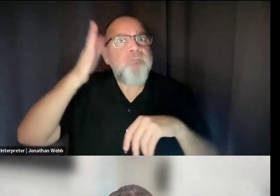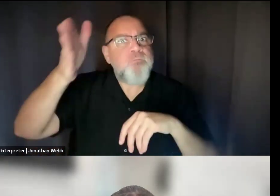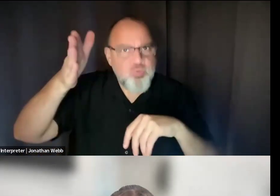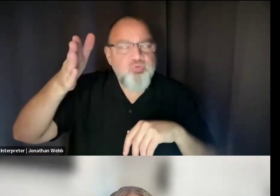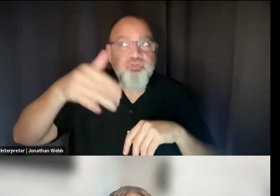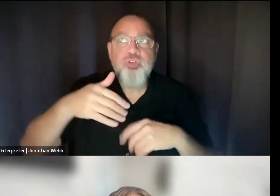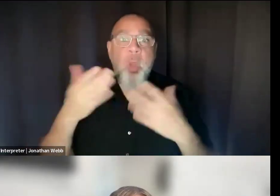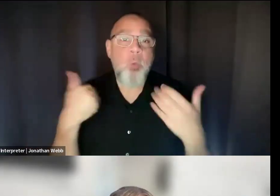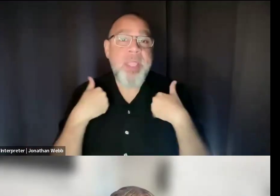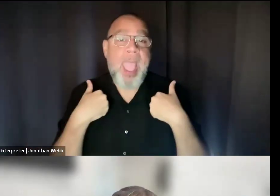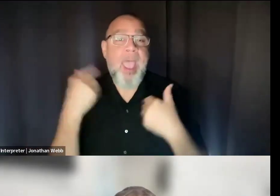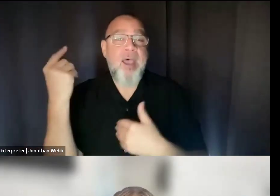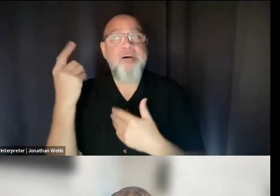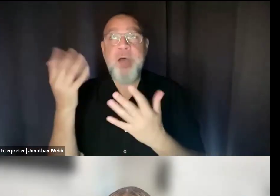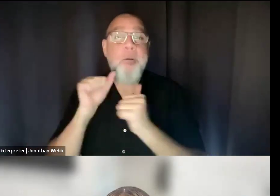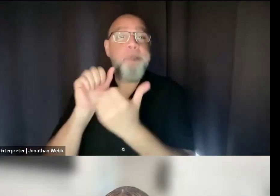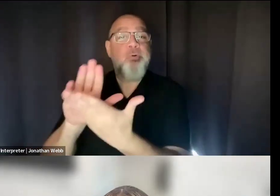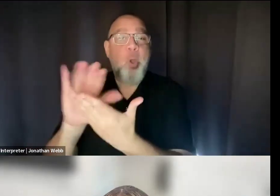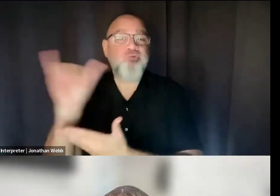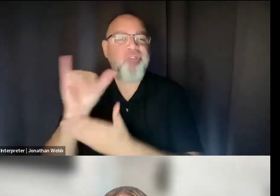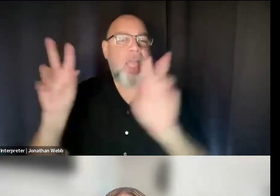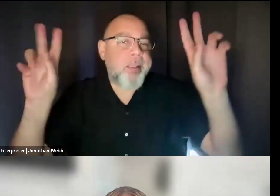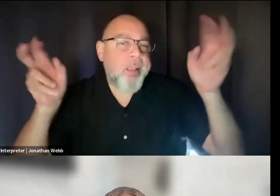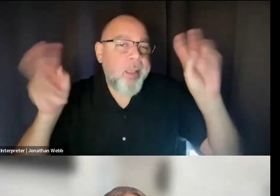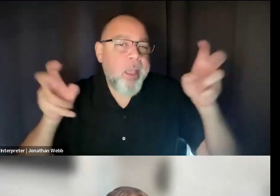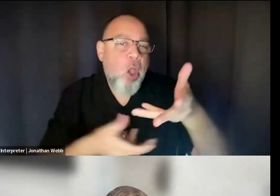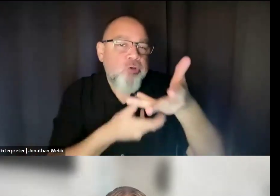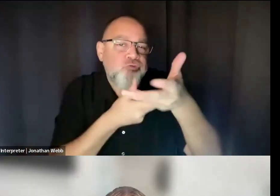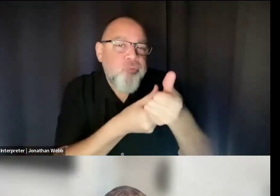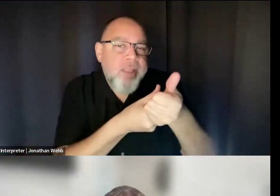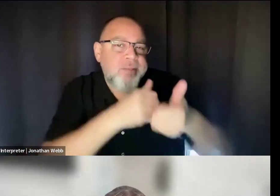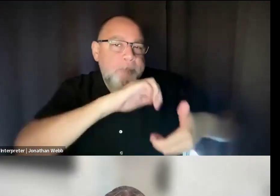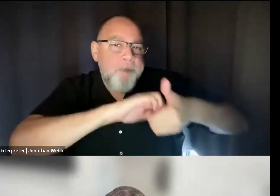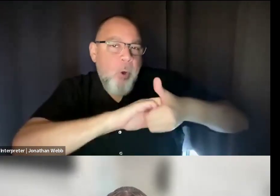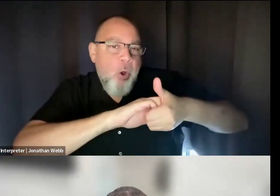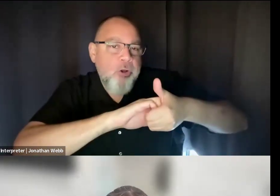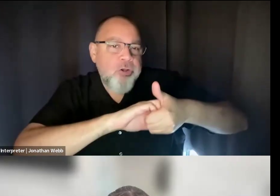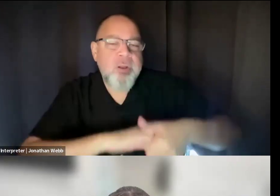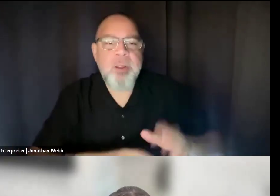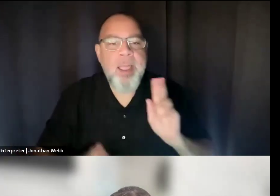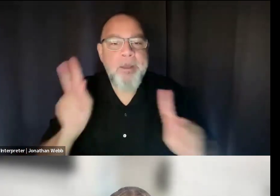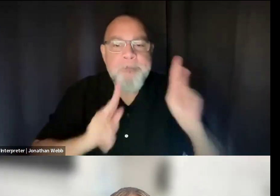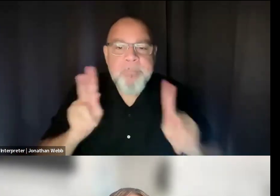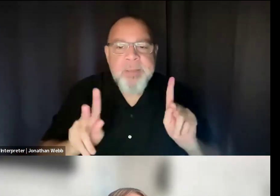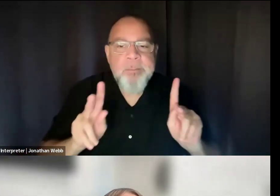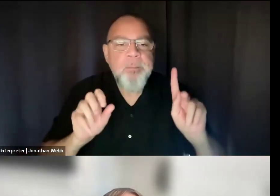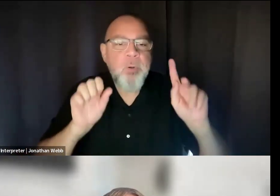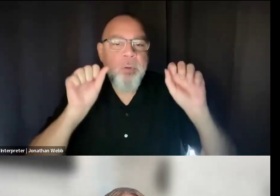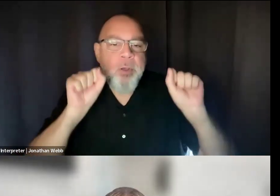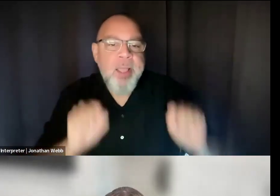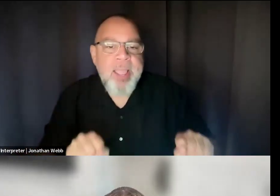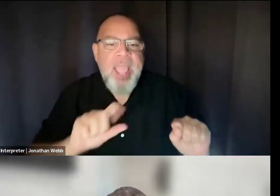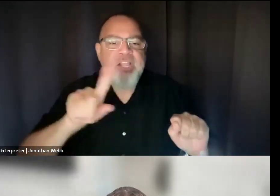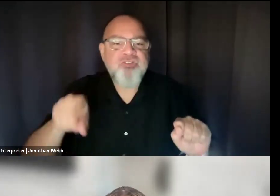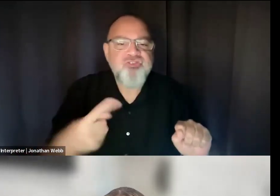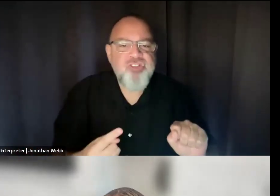partner approach, and where other people can, just like street team agents with service providers, kind